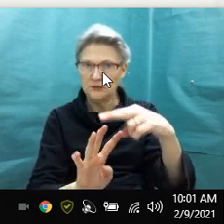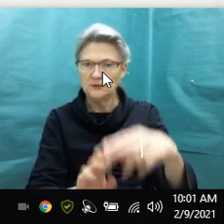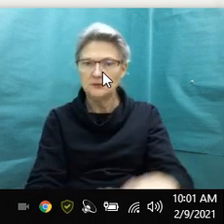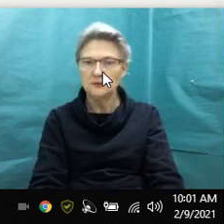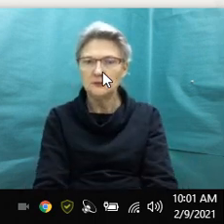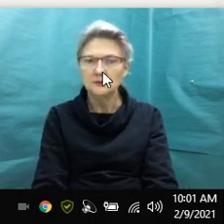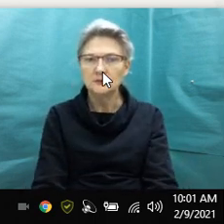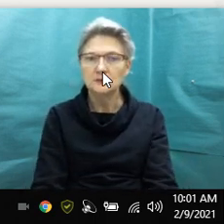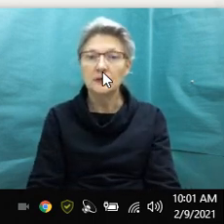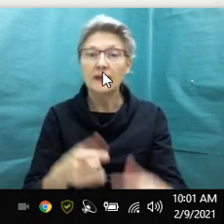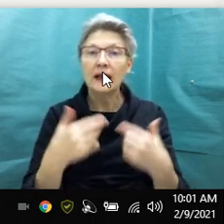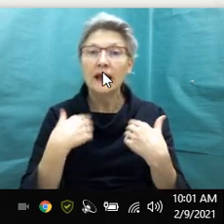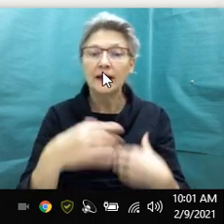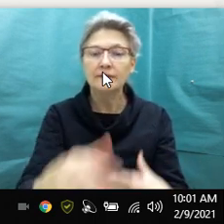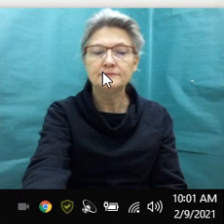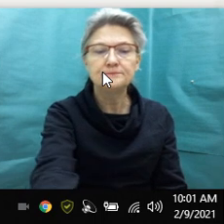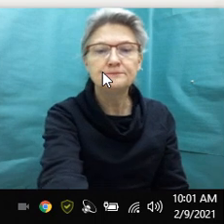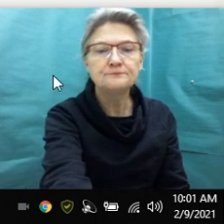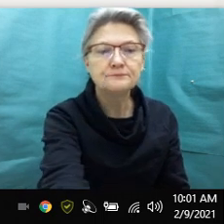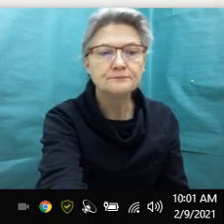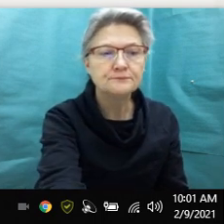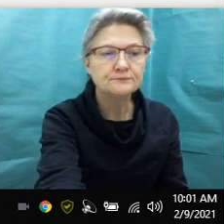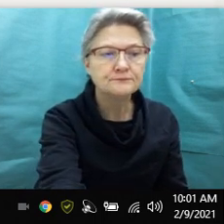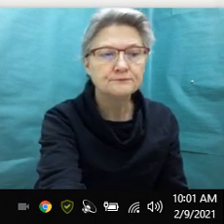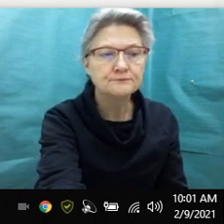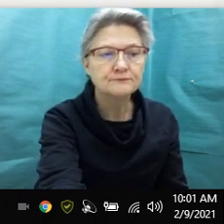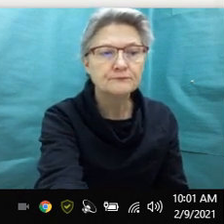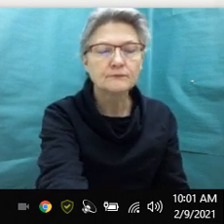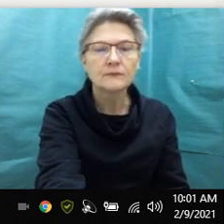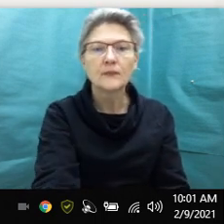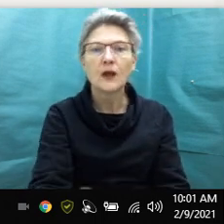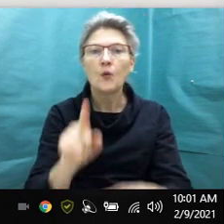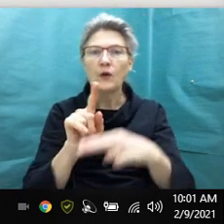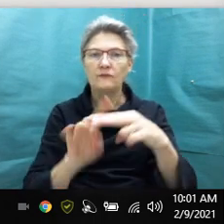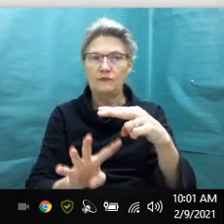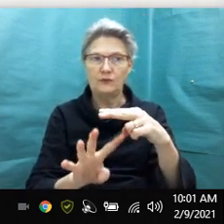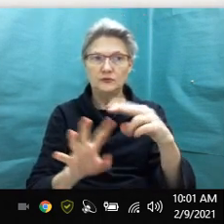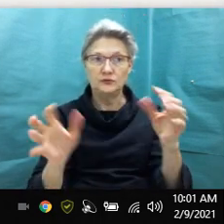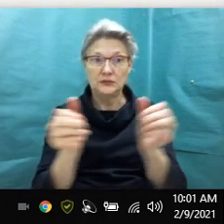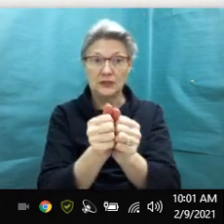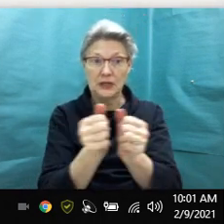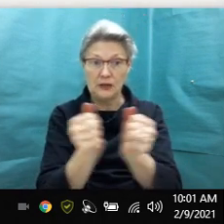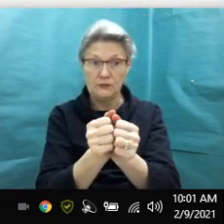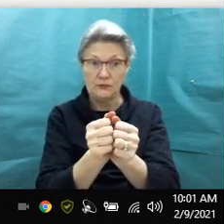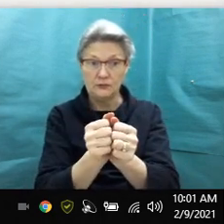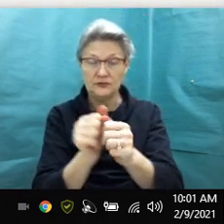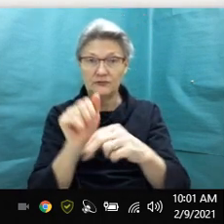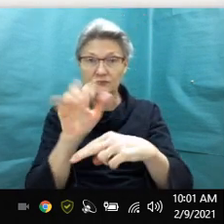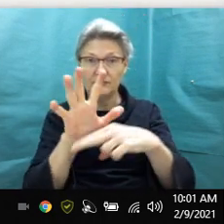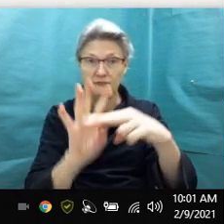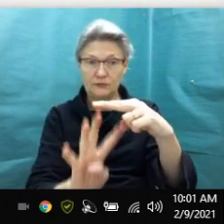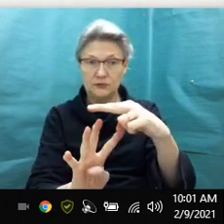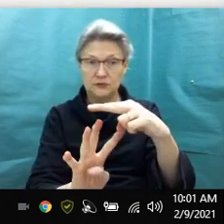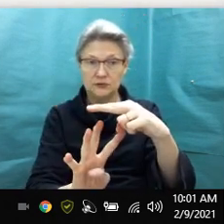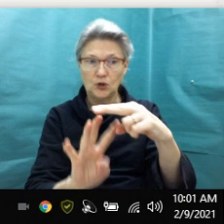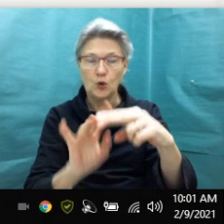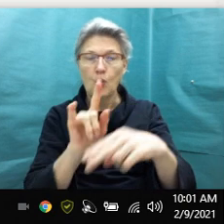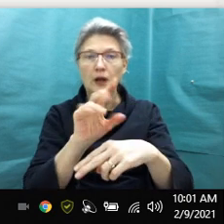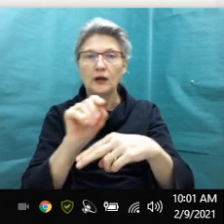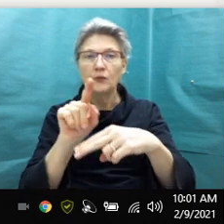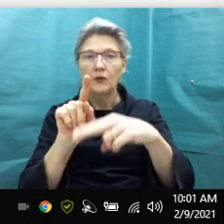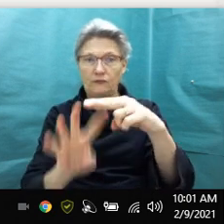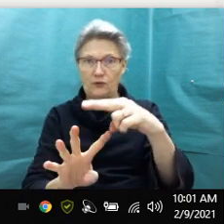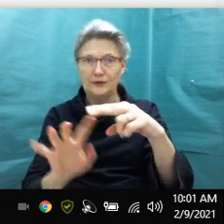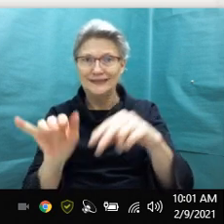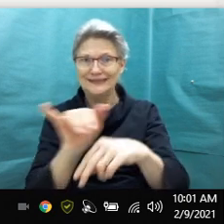4/4. And then I have this 1/4. So together, those are 5/4. So 1 1/4 is